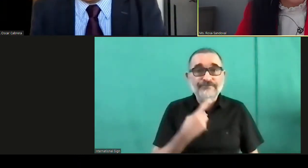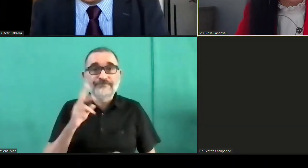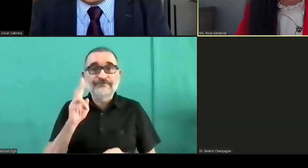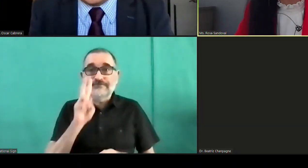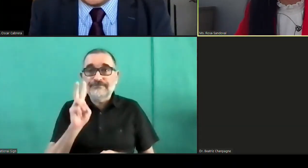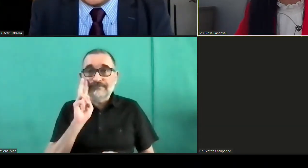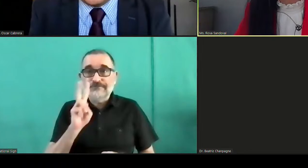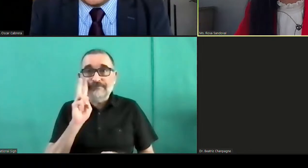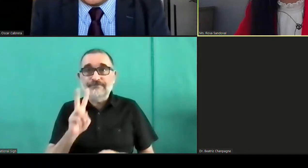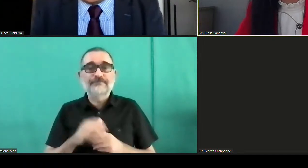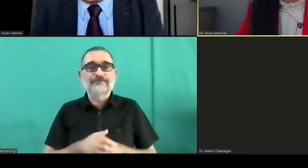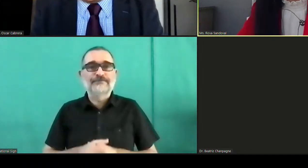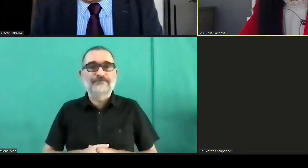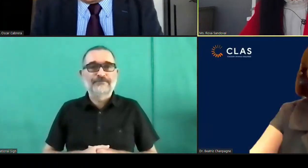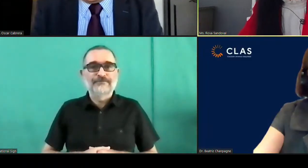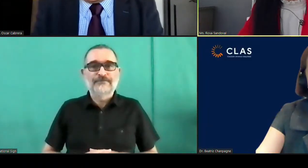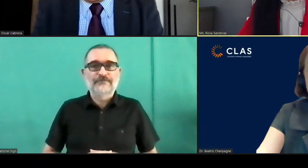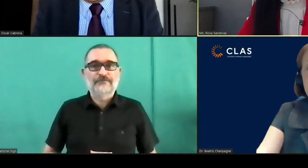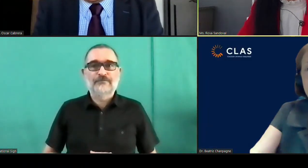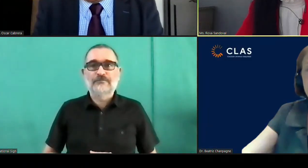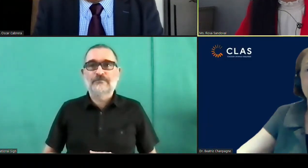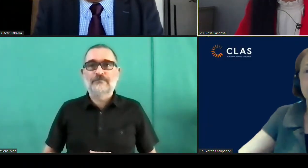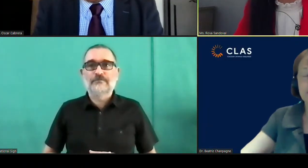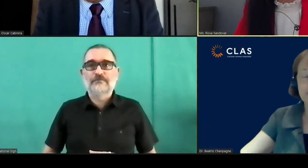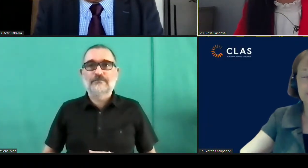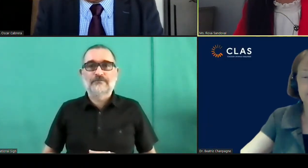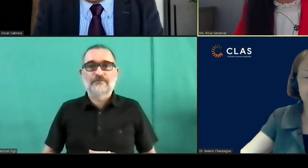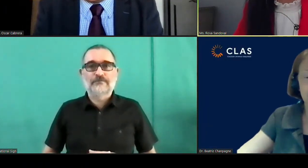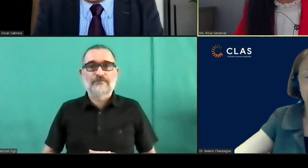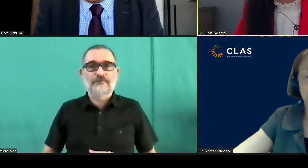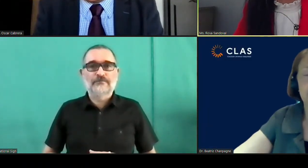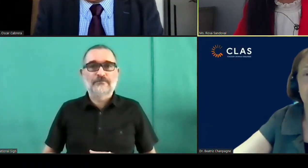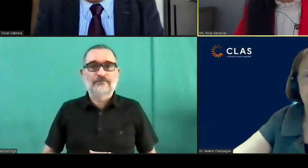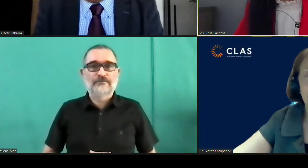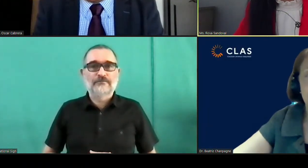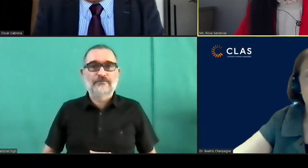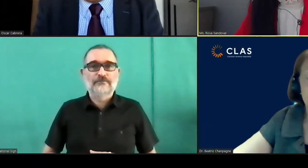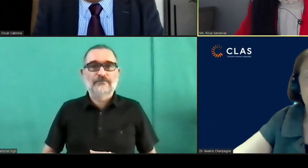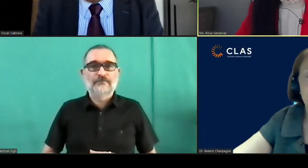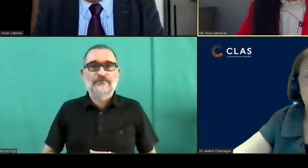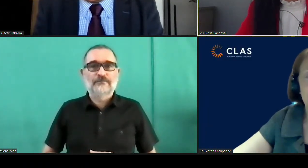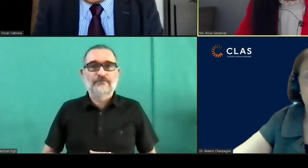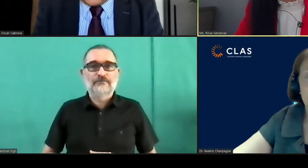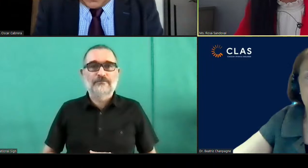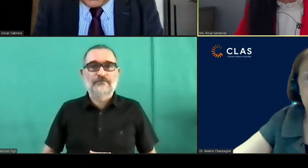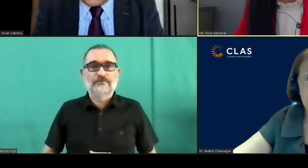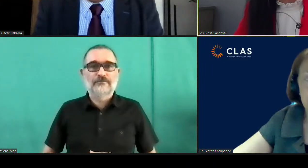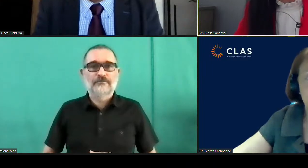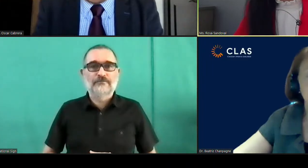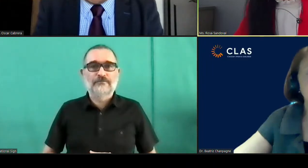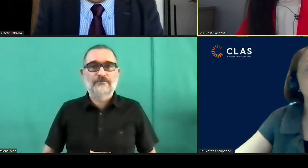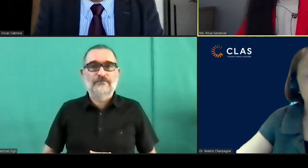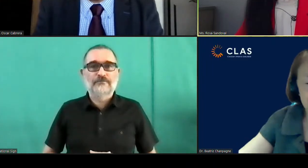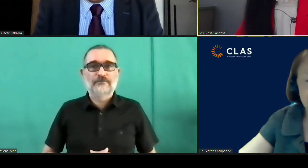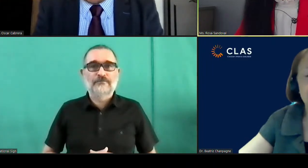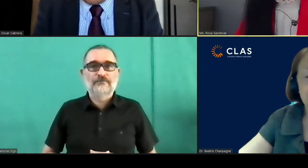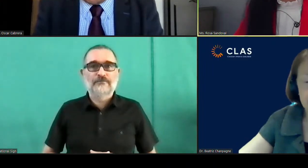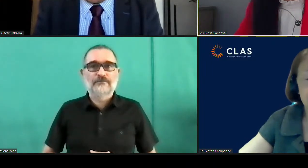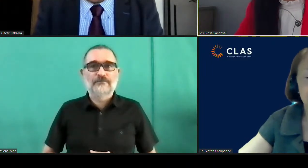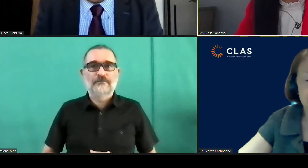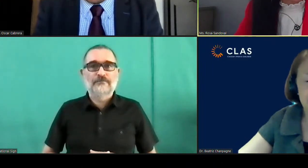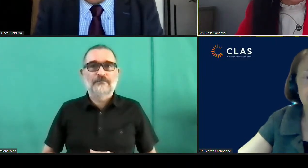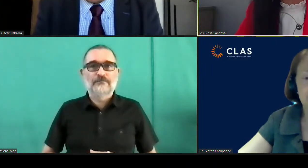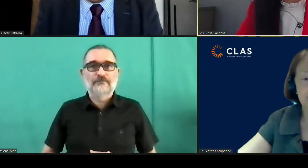public health and to do so by addressing risk factors for NCDs, this should not be